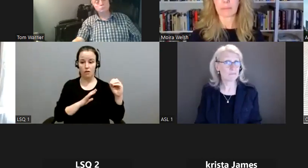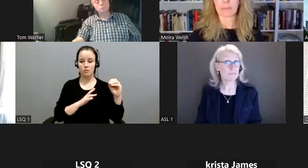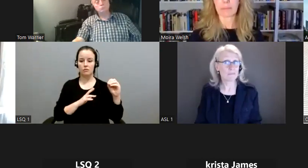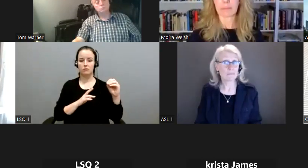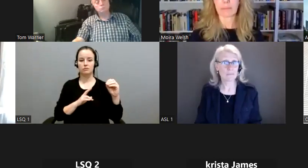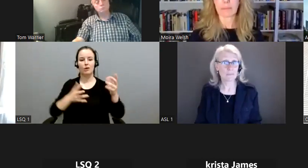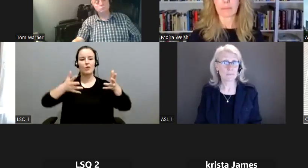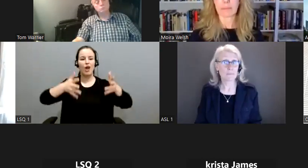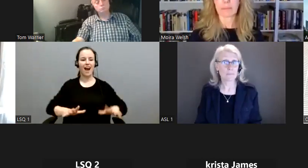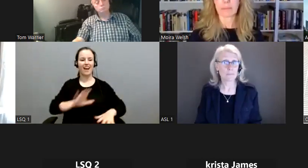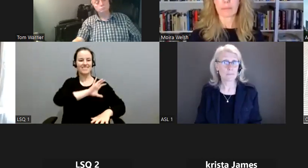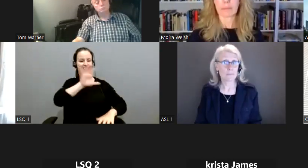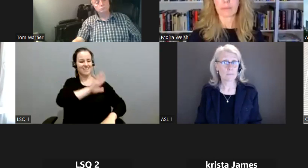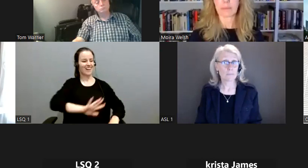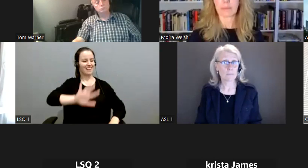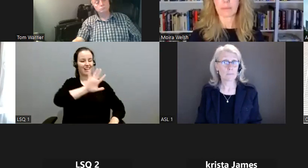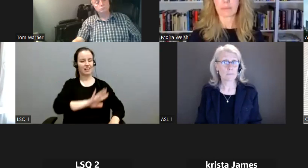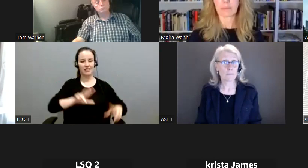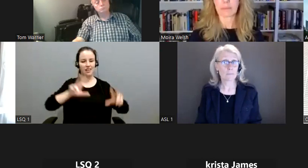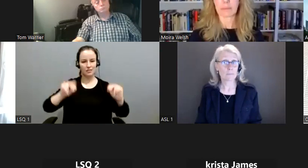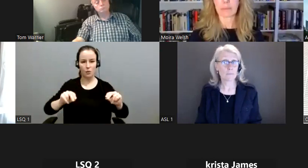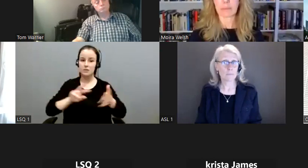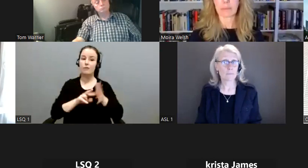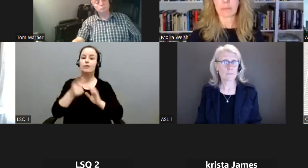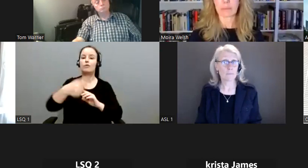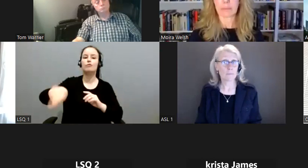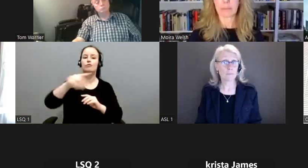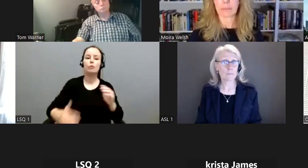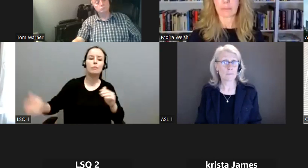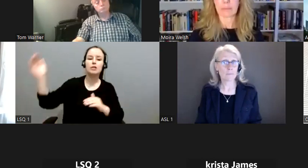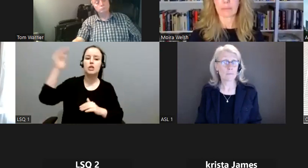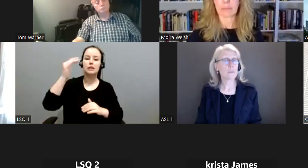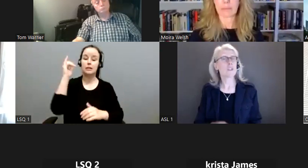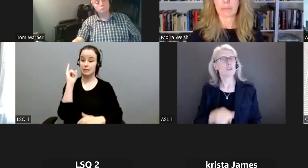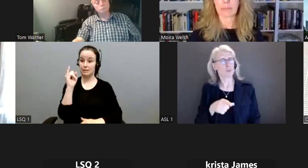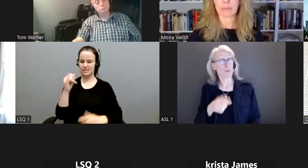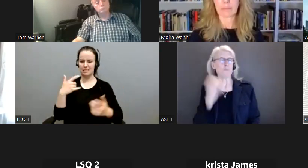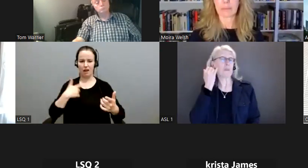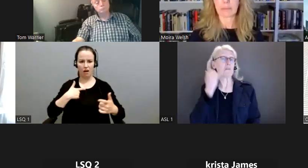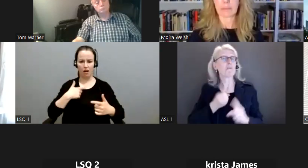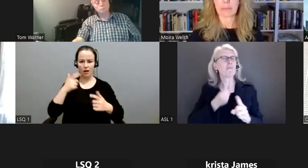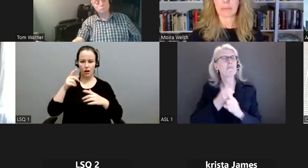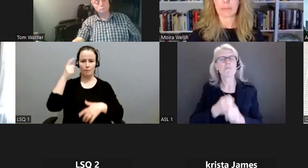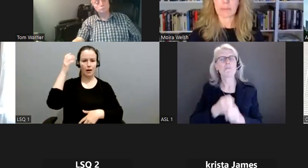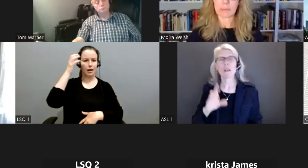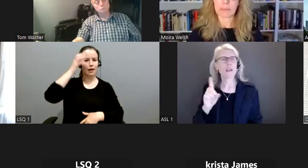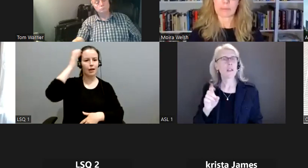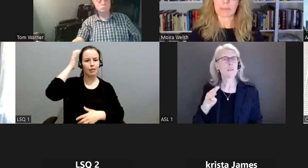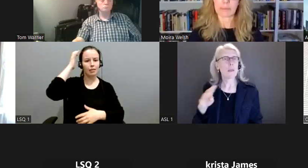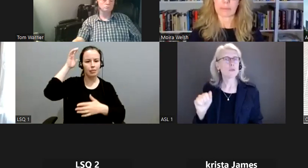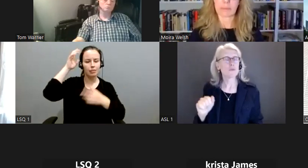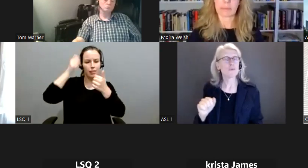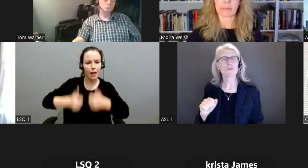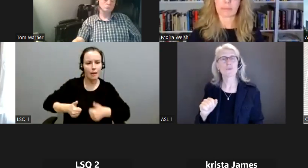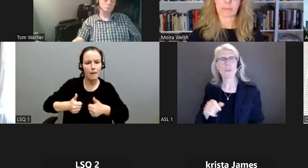for many of you, when you deal with issues of dementia or medical issues that your